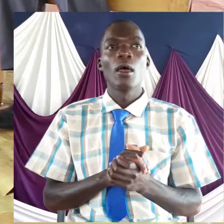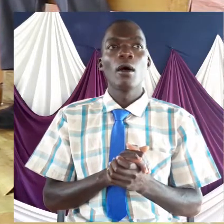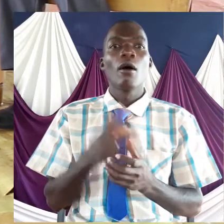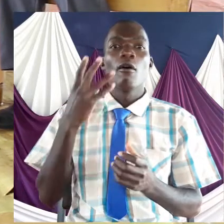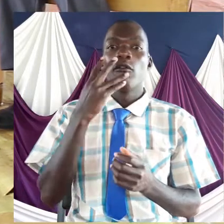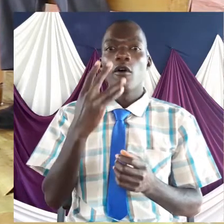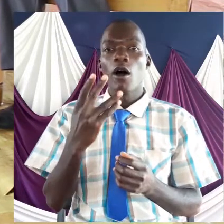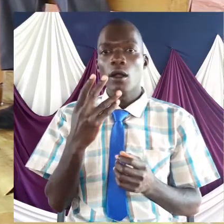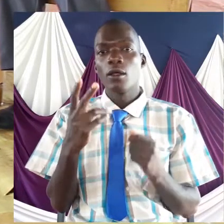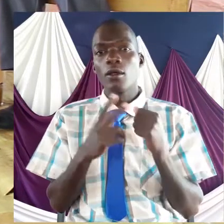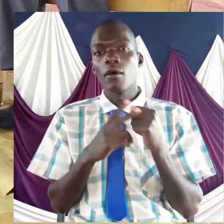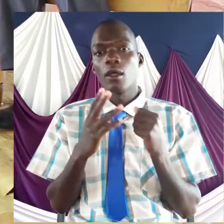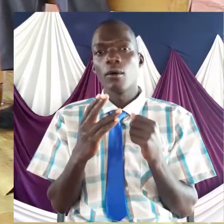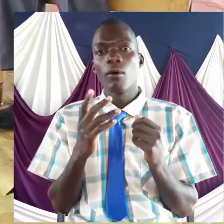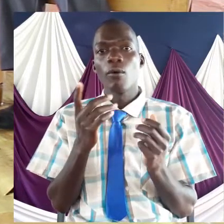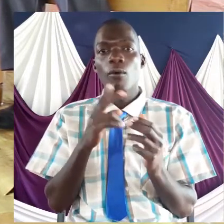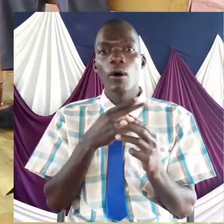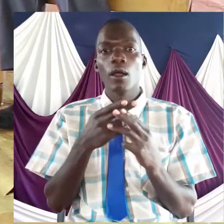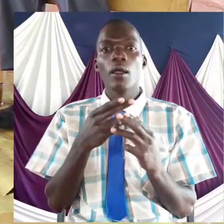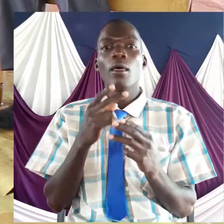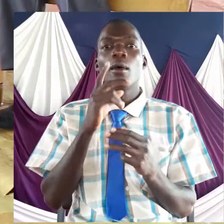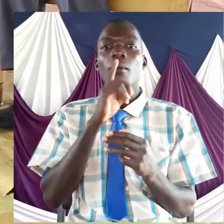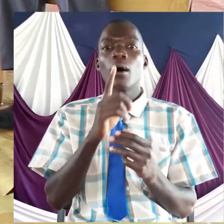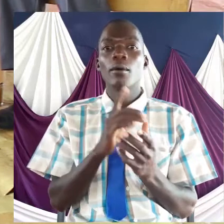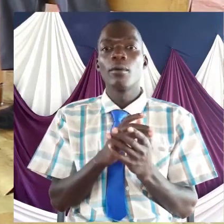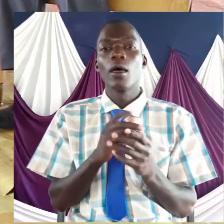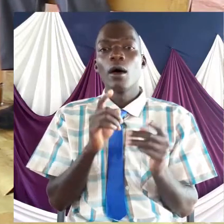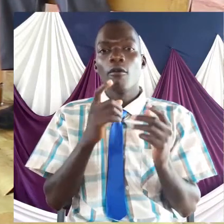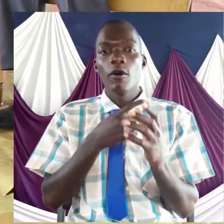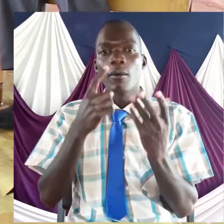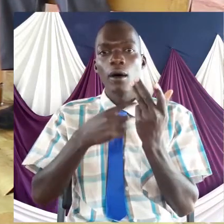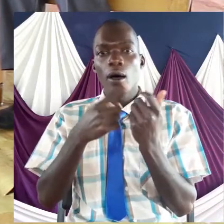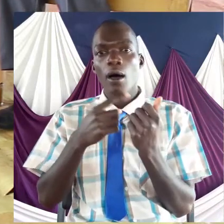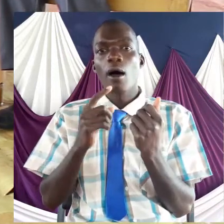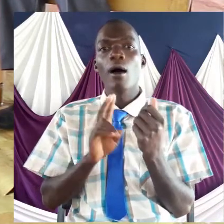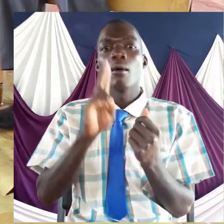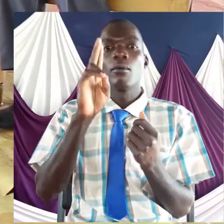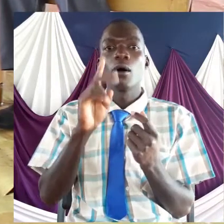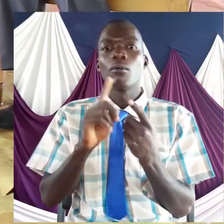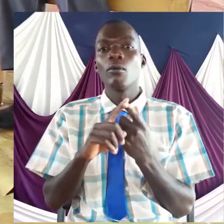457 BC. 457? That is when the command was given. Yes. So from the countdown up to